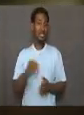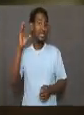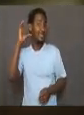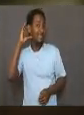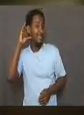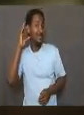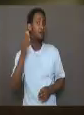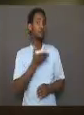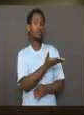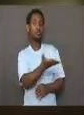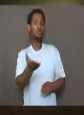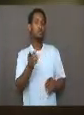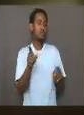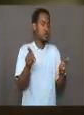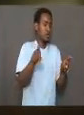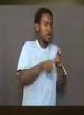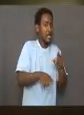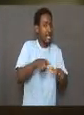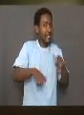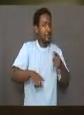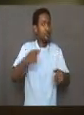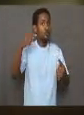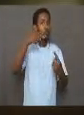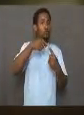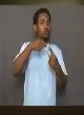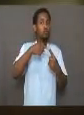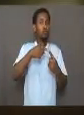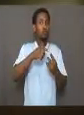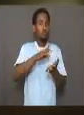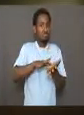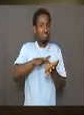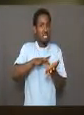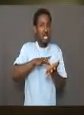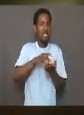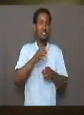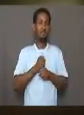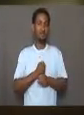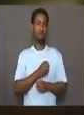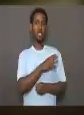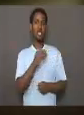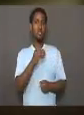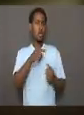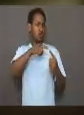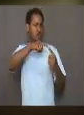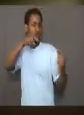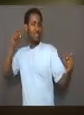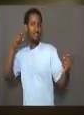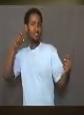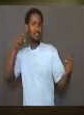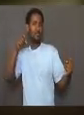cases related to drug trafficking, counterfeiting, and offenses committed